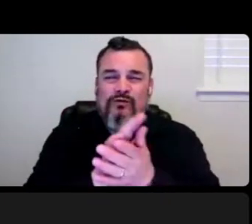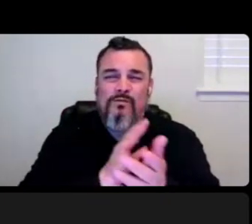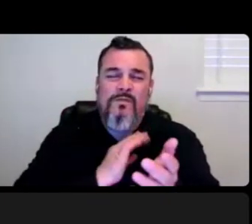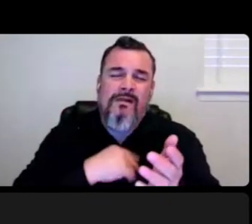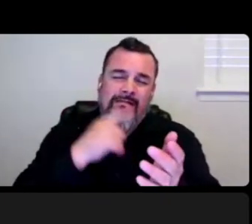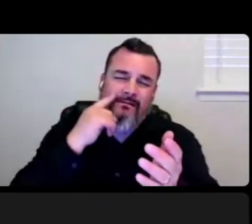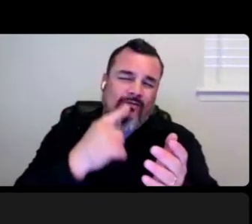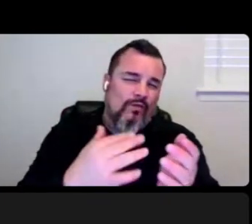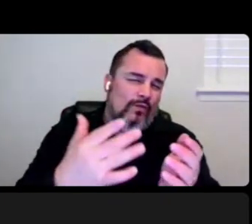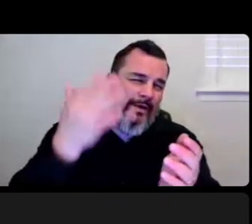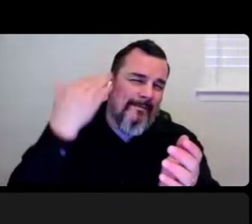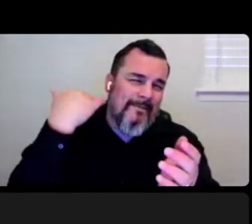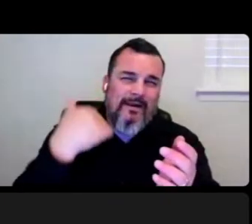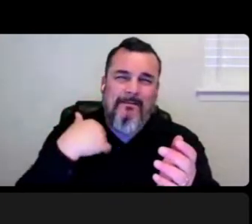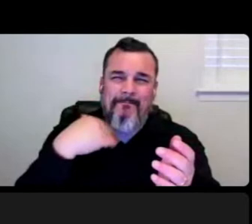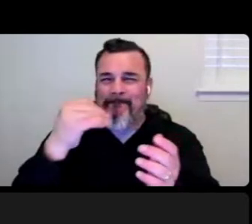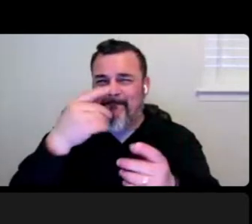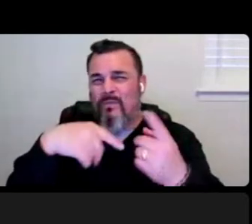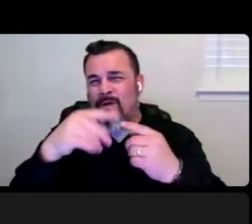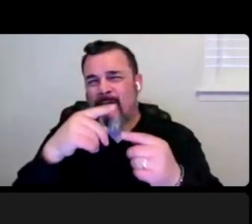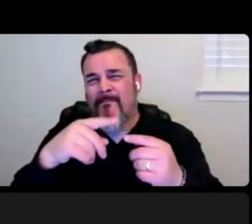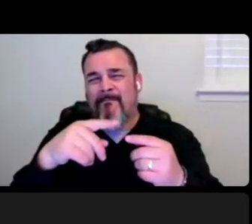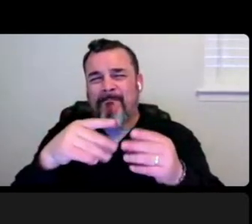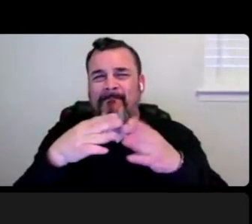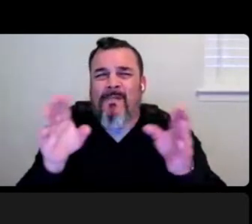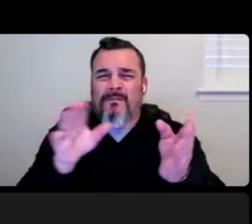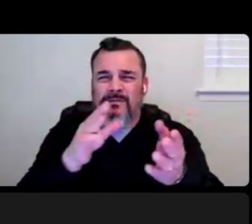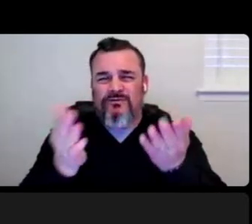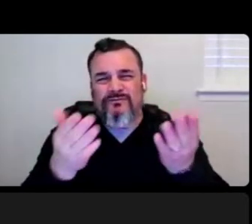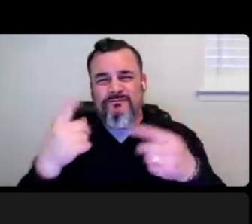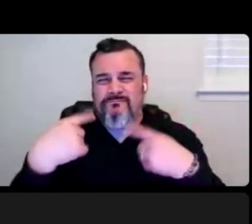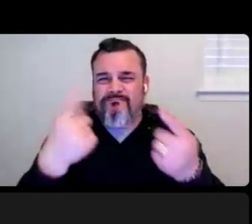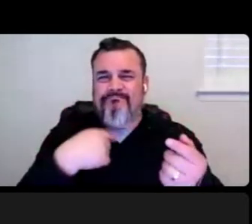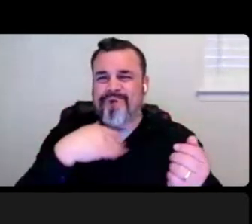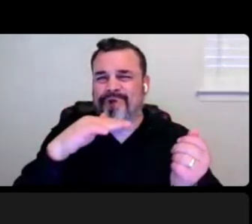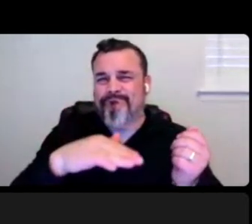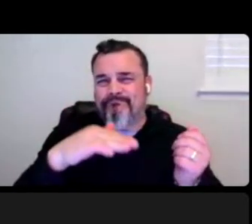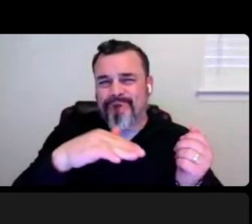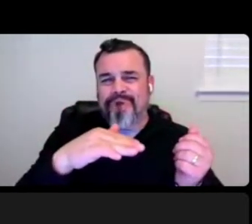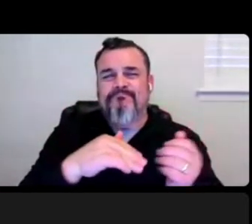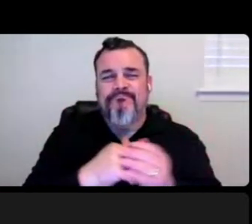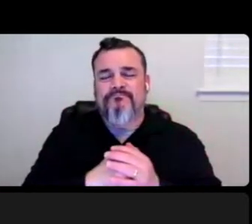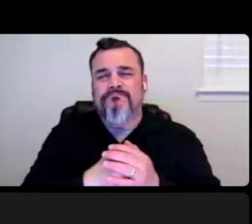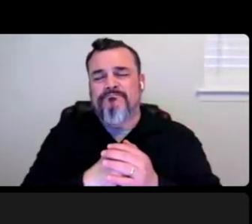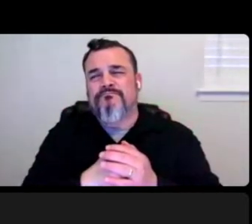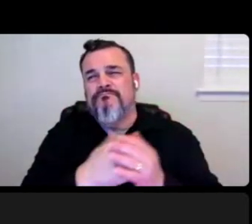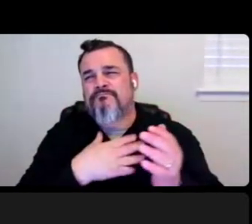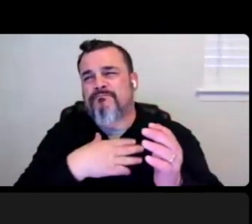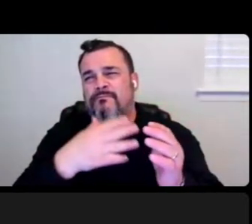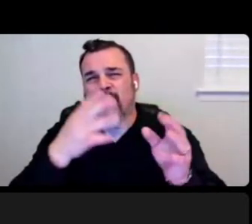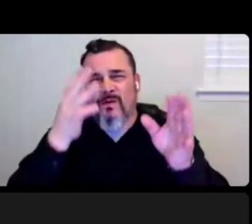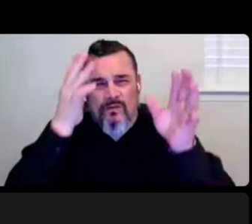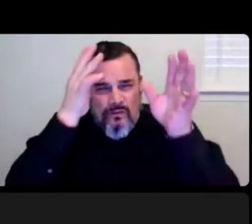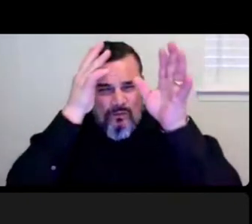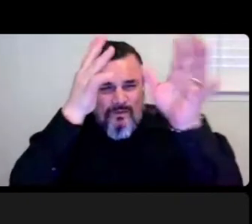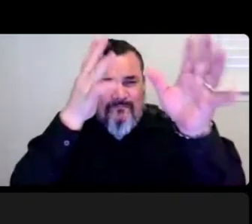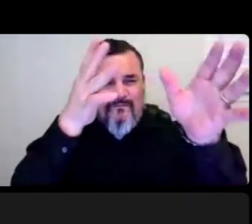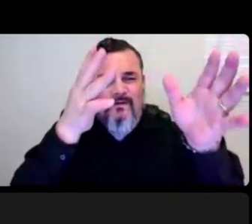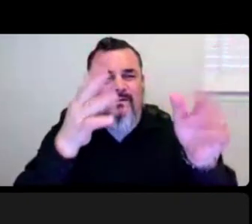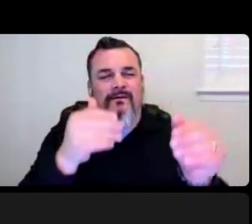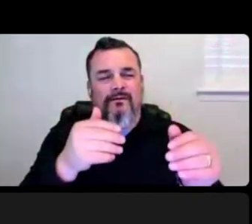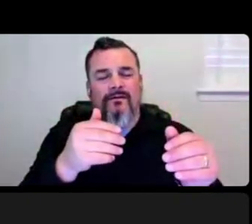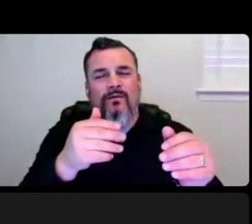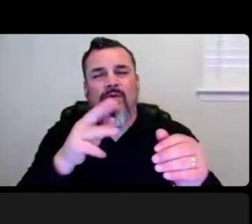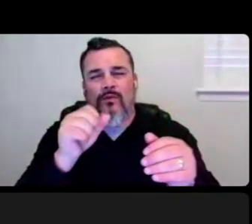back. I've been around public service ever since a child. My grandfather